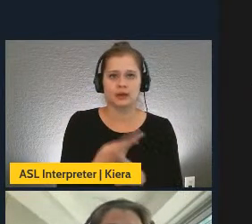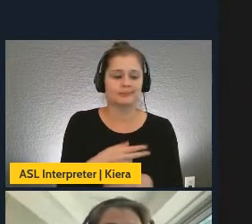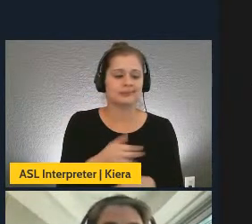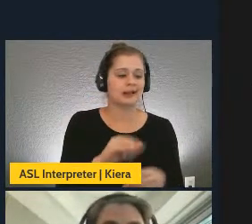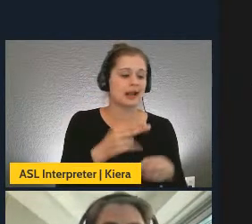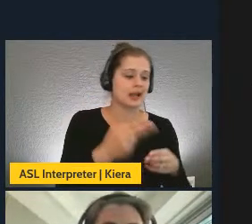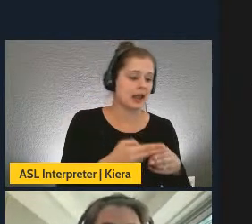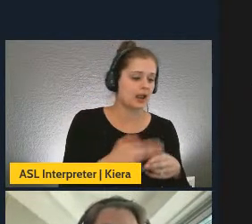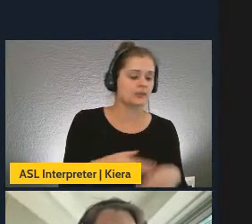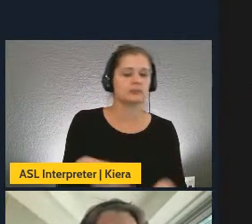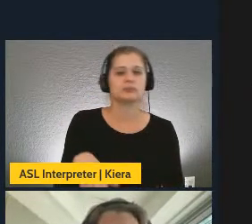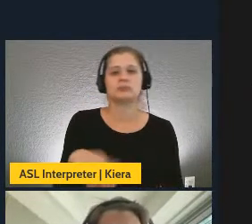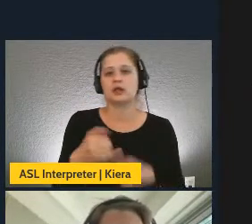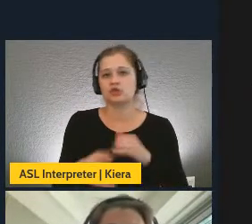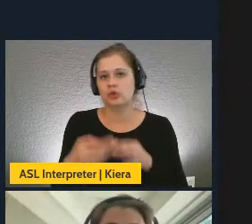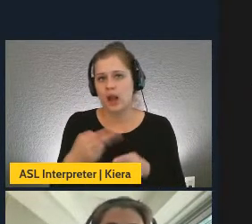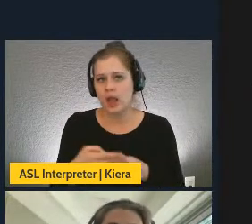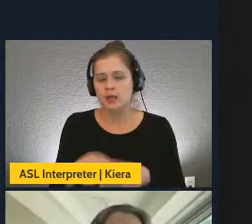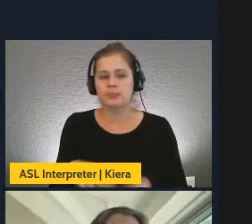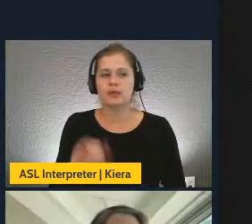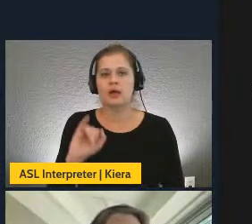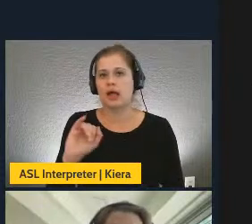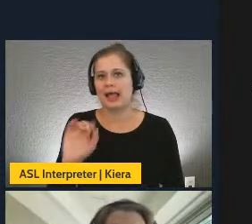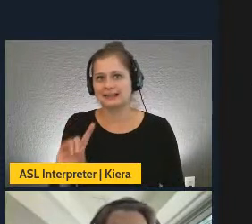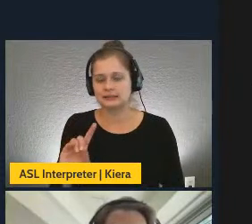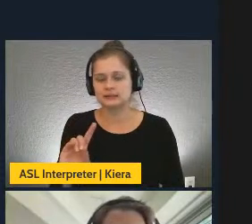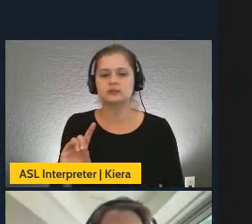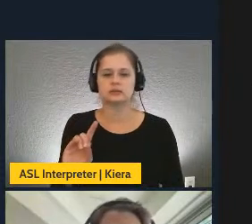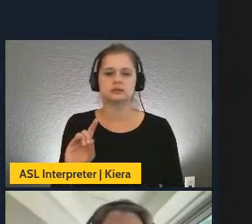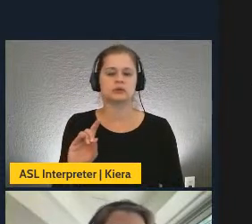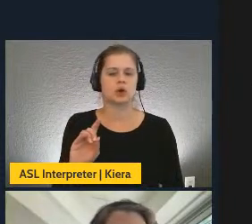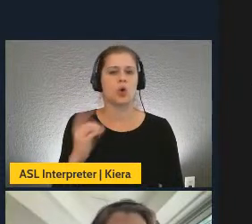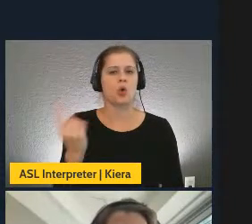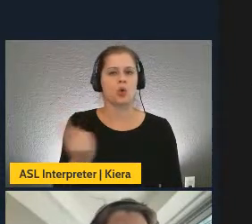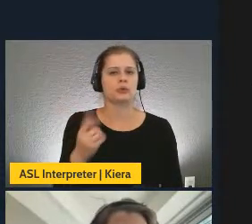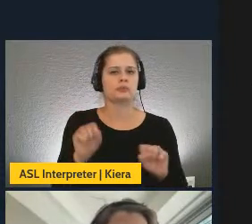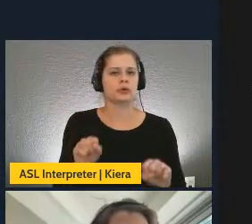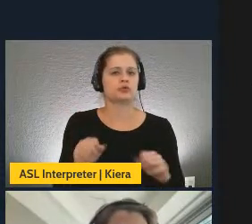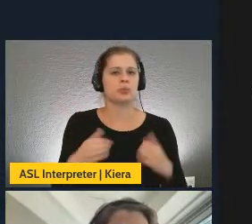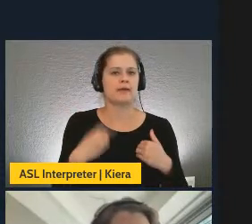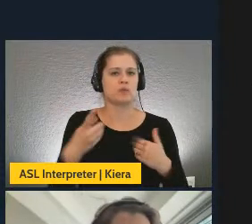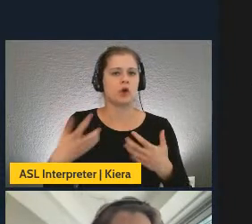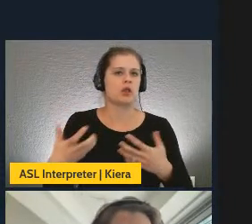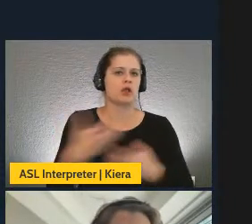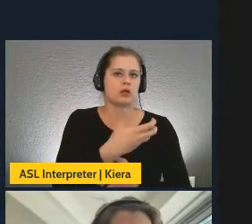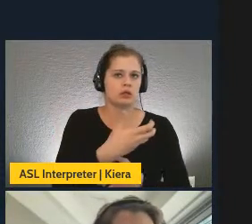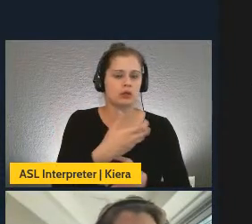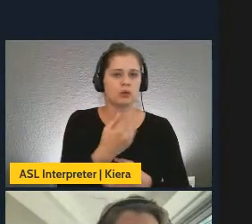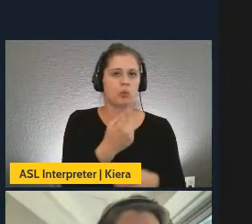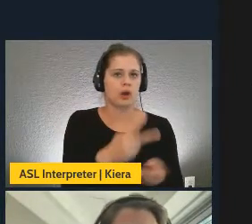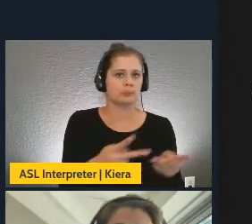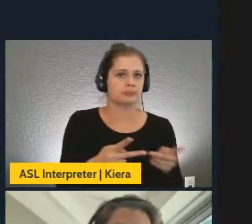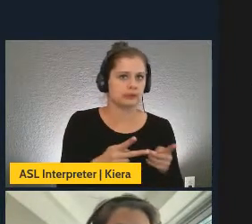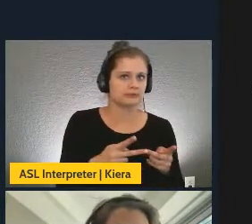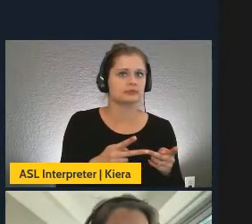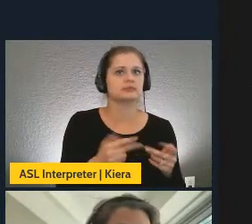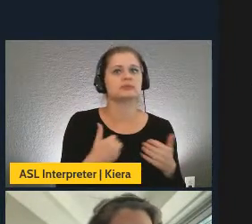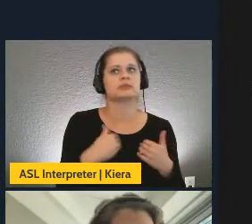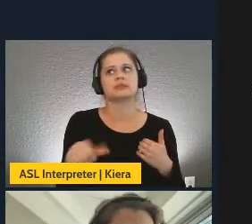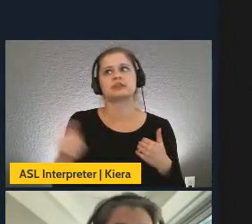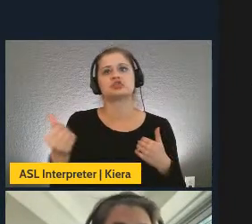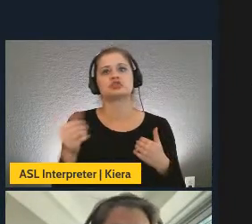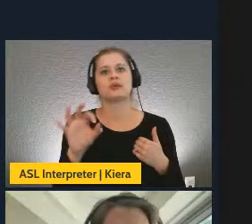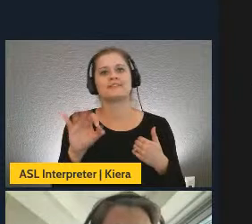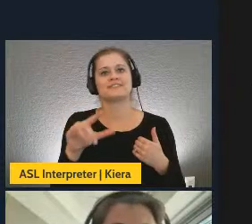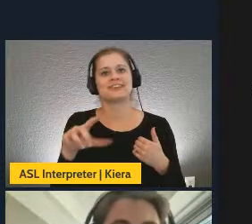ID, in more than one place, there's always a chance that there's a mismatch in one place it has an additional field which the other place